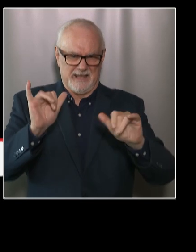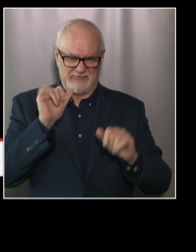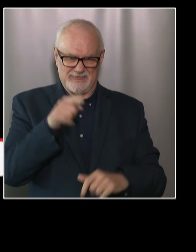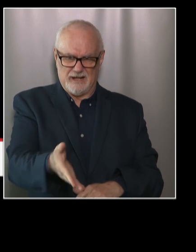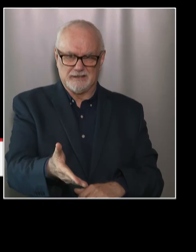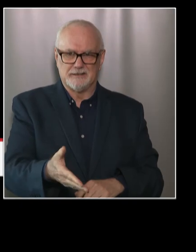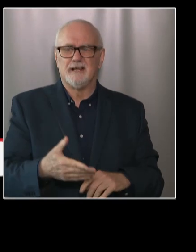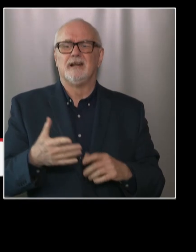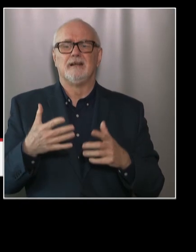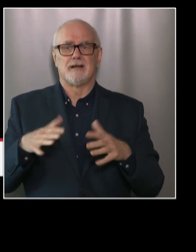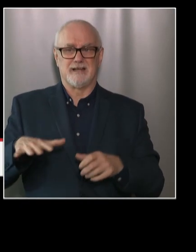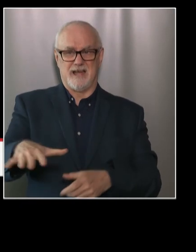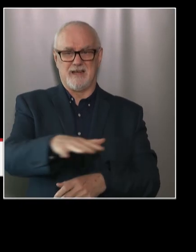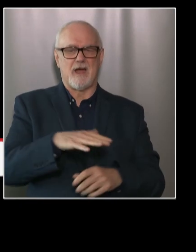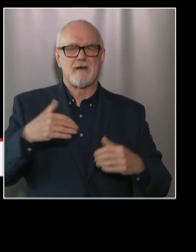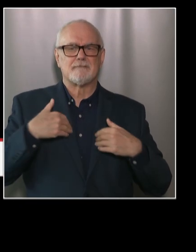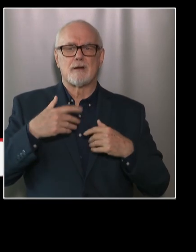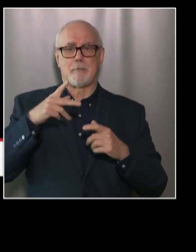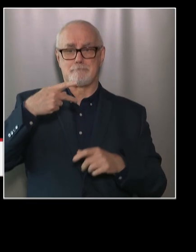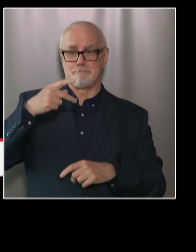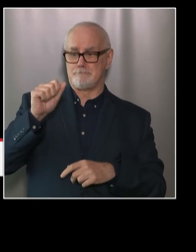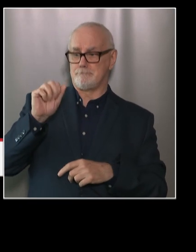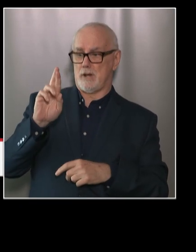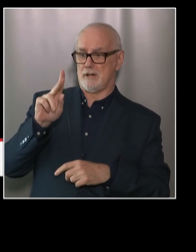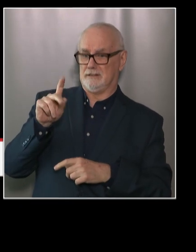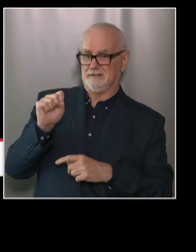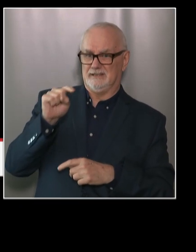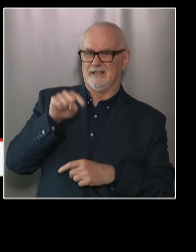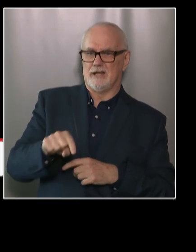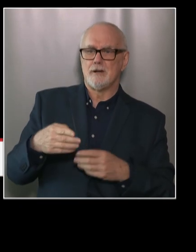parks, open space, adjacent to Rock Creek Park.